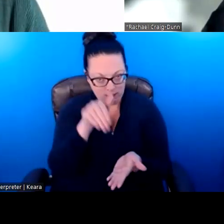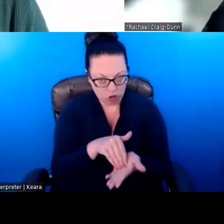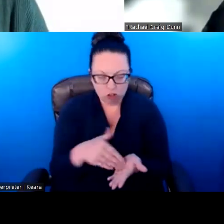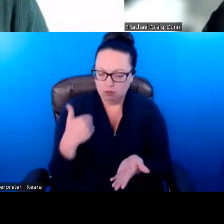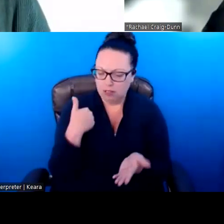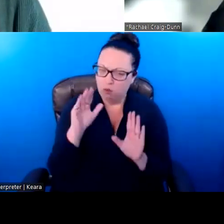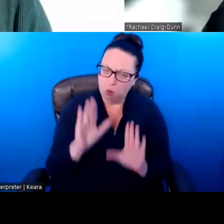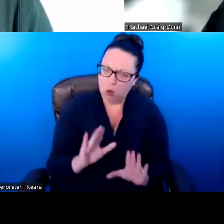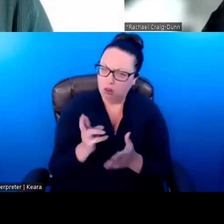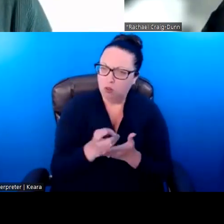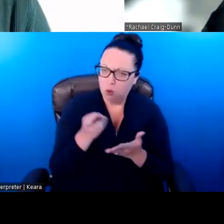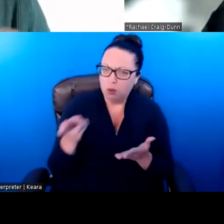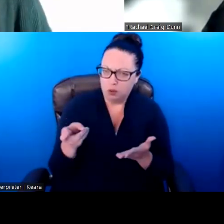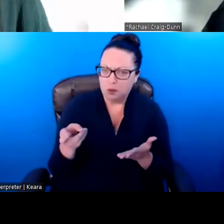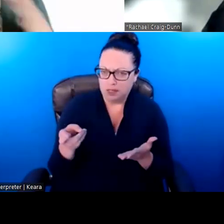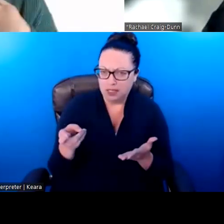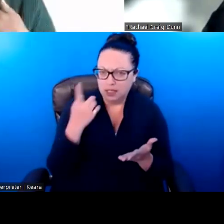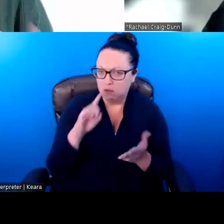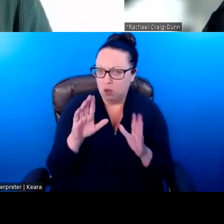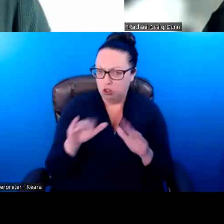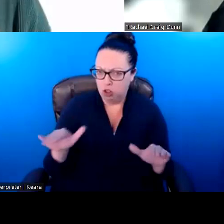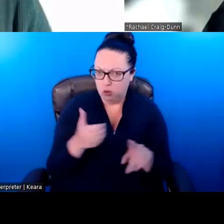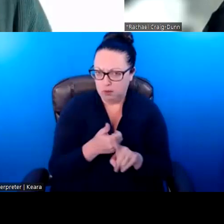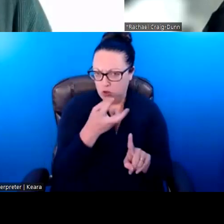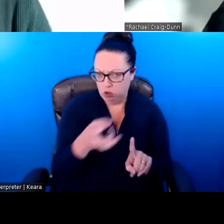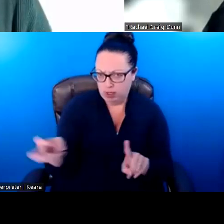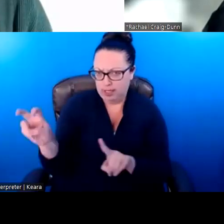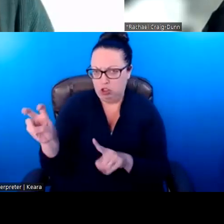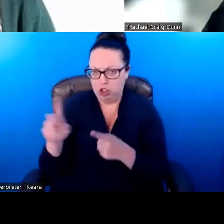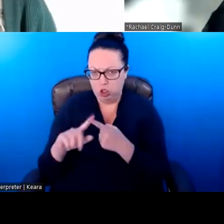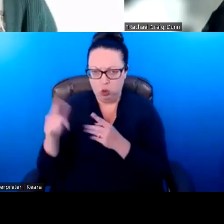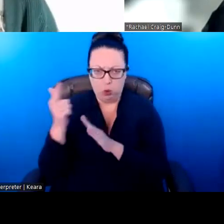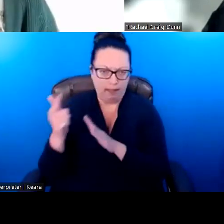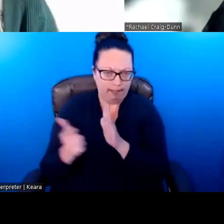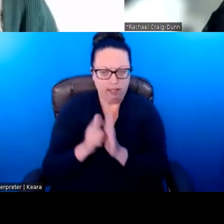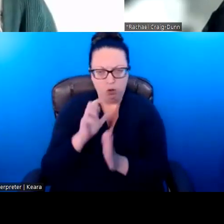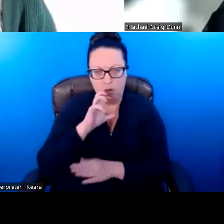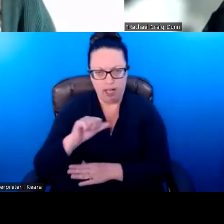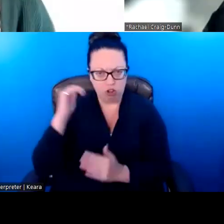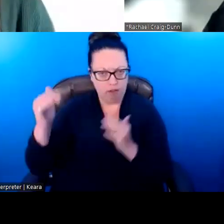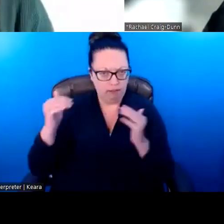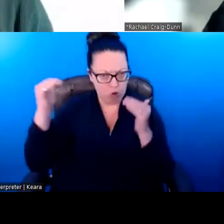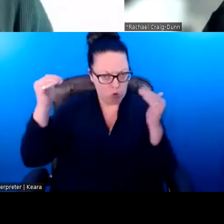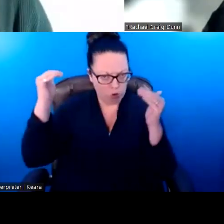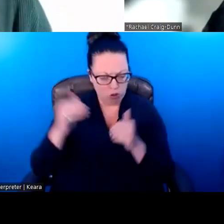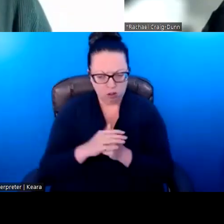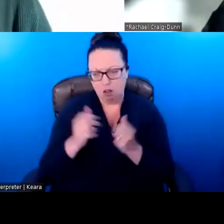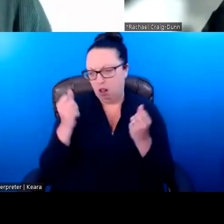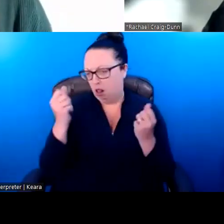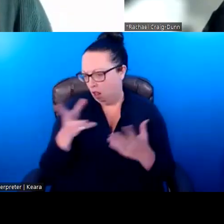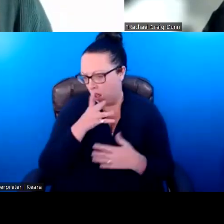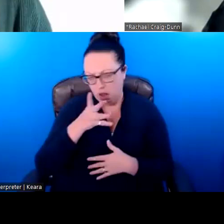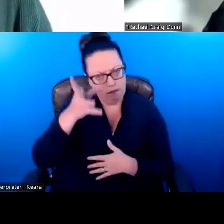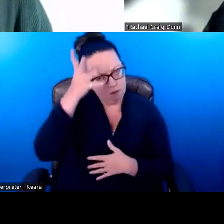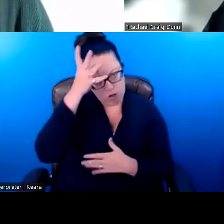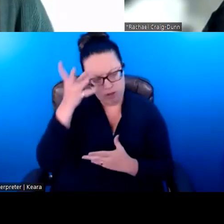great resources for children who are transitioning into legal age of adulthood. A lot of parents have been bringing this